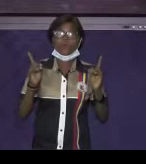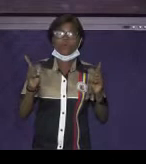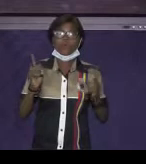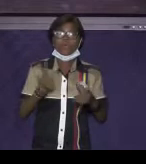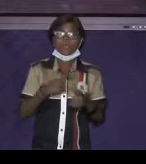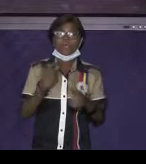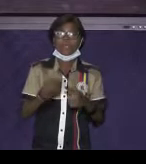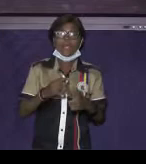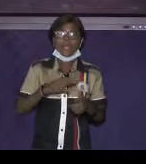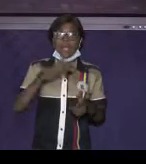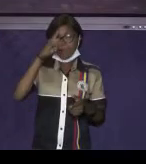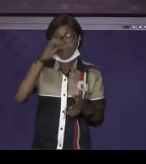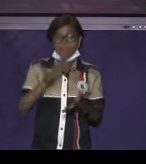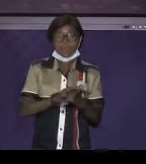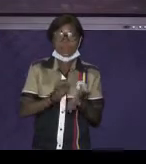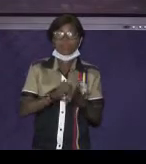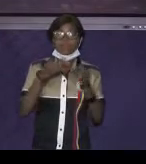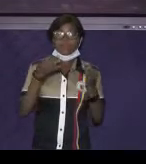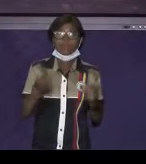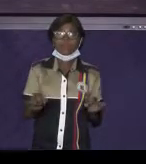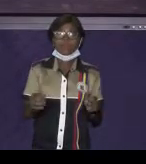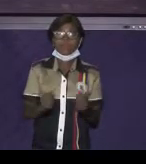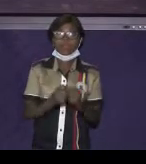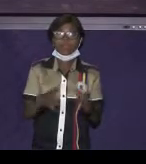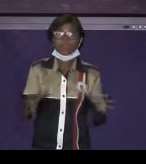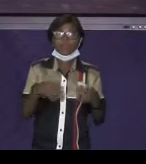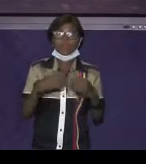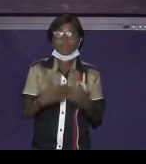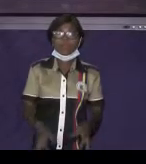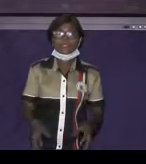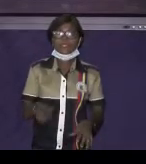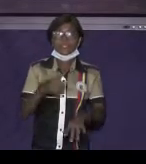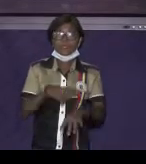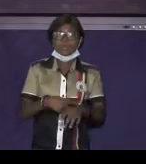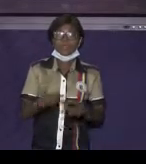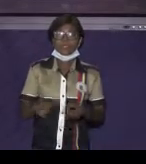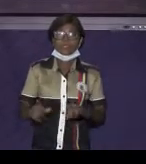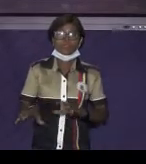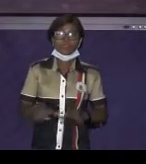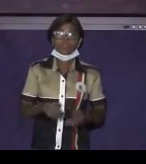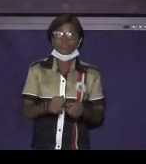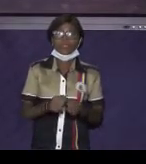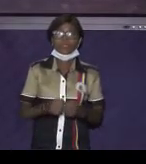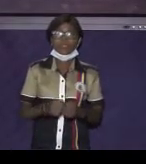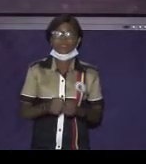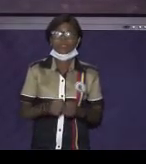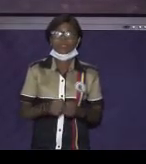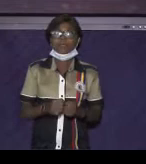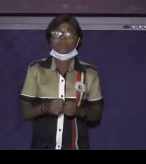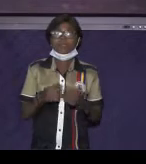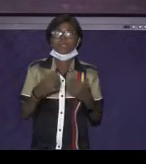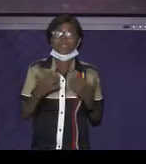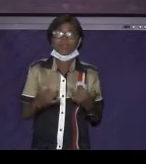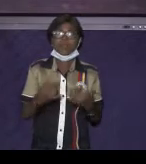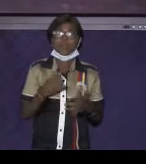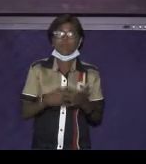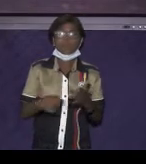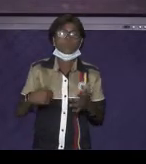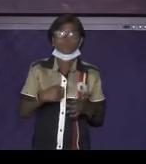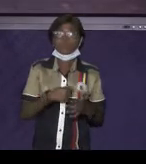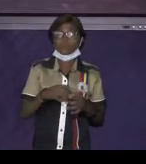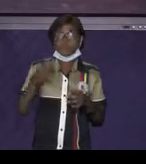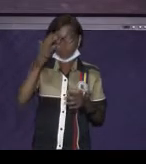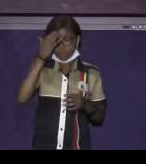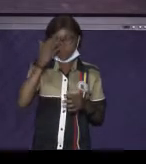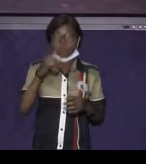Alrighty then, I believe that you are done. Without wasting time, let's just walk through it together. Now, what do we know? We know that